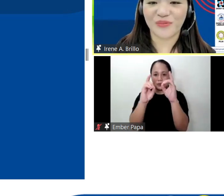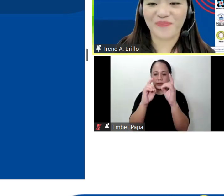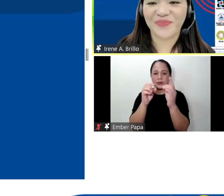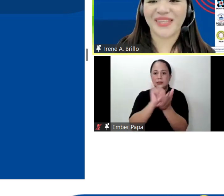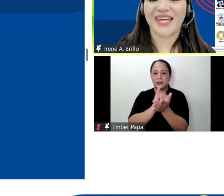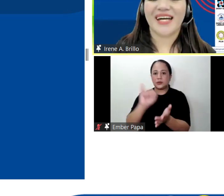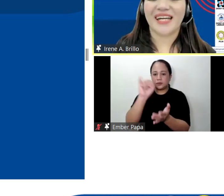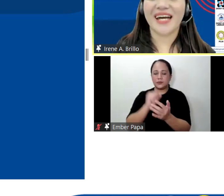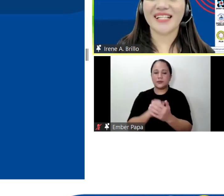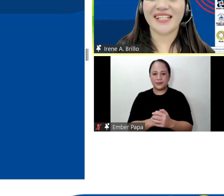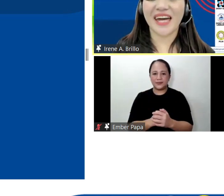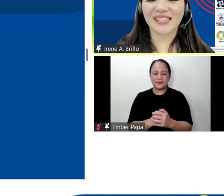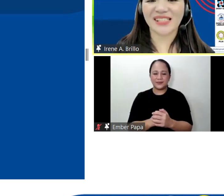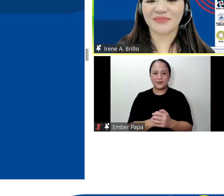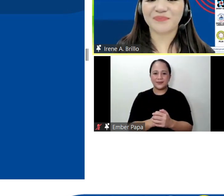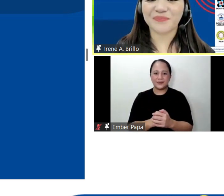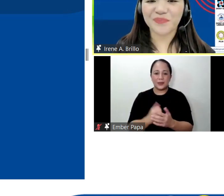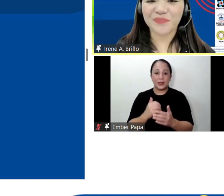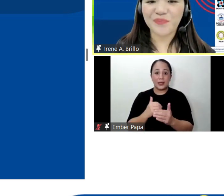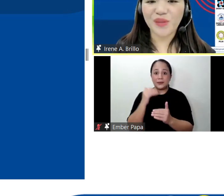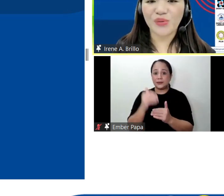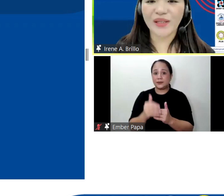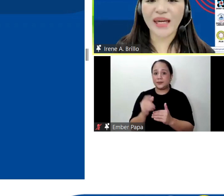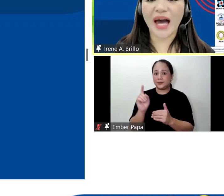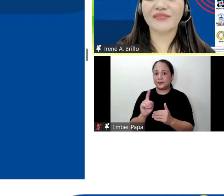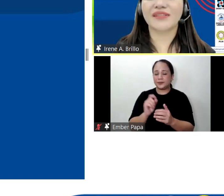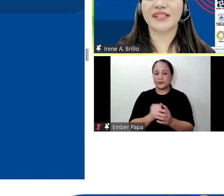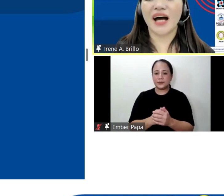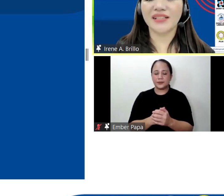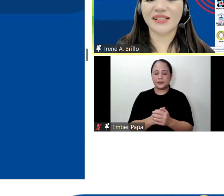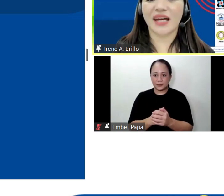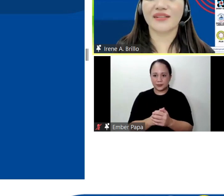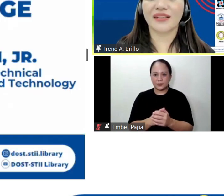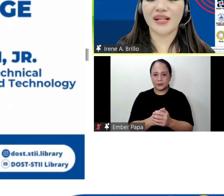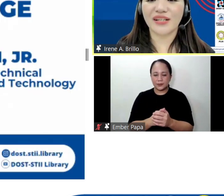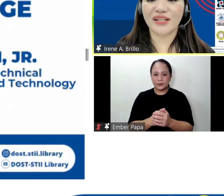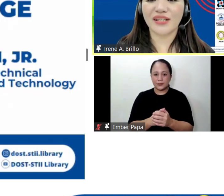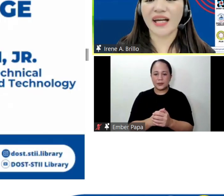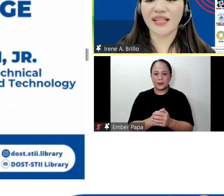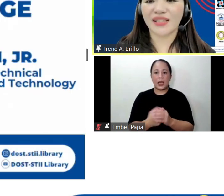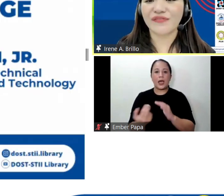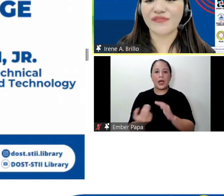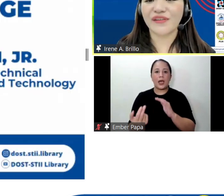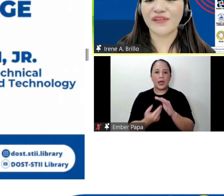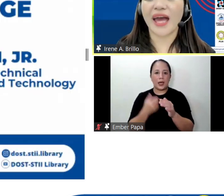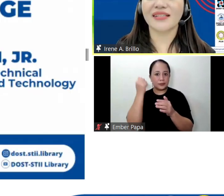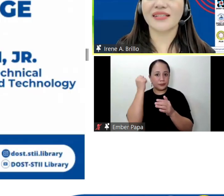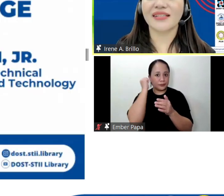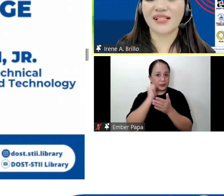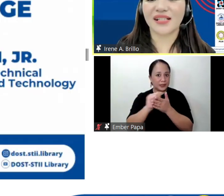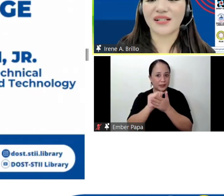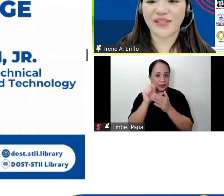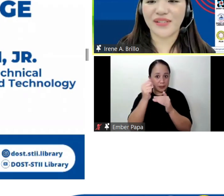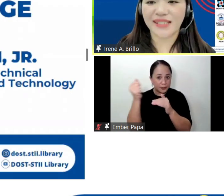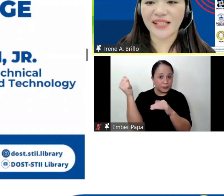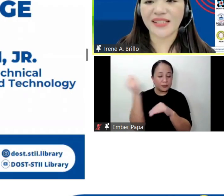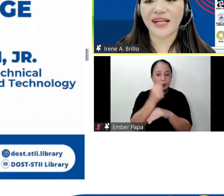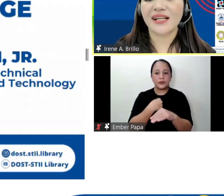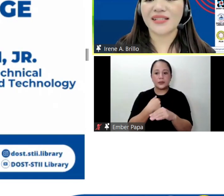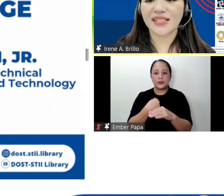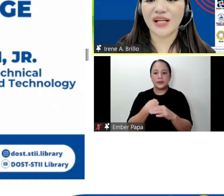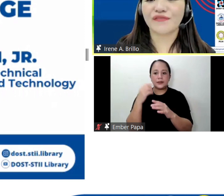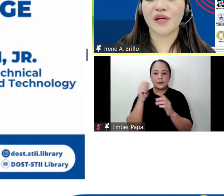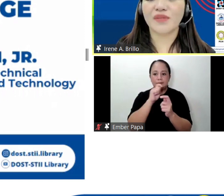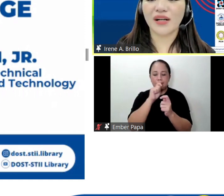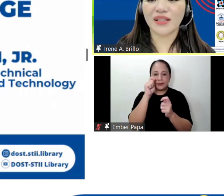Institute. Ayan, next, we have the Undersecretary for Scientific and Technical Services. Let